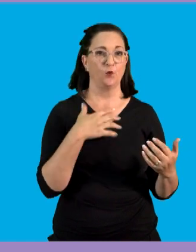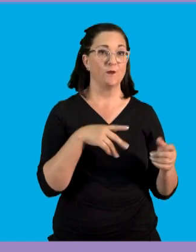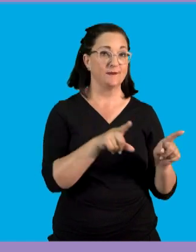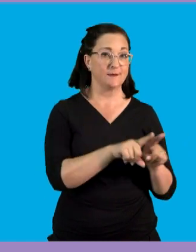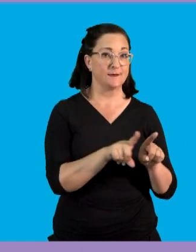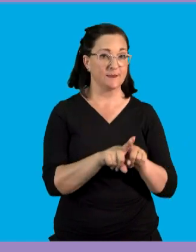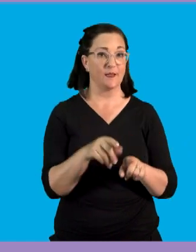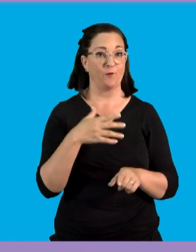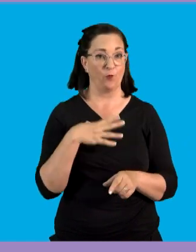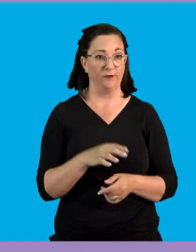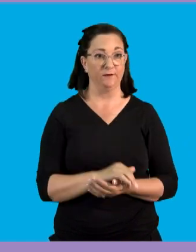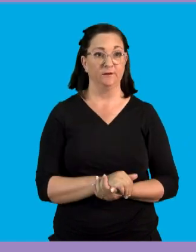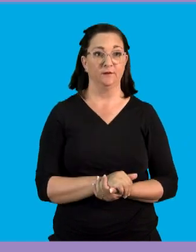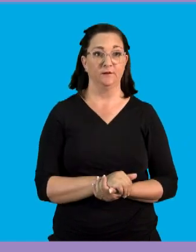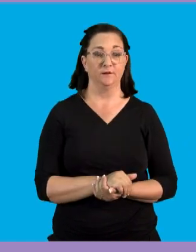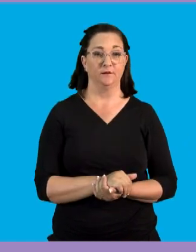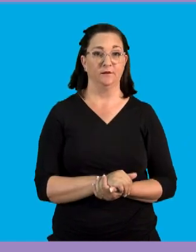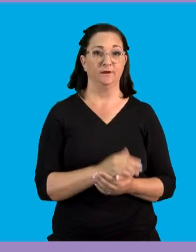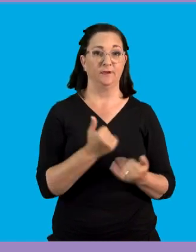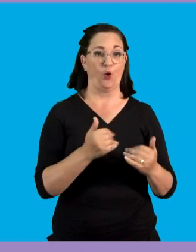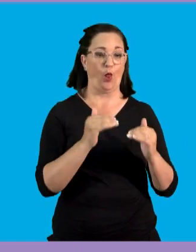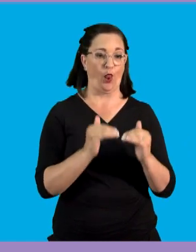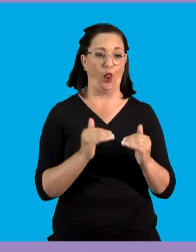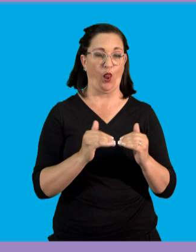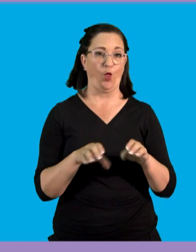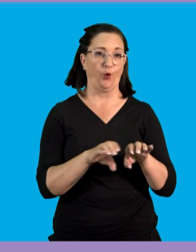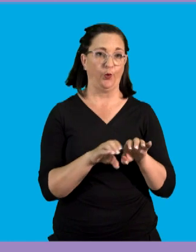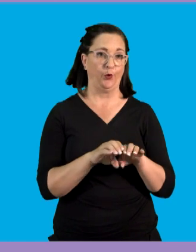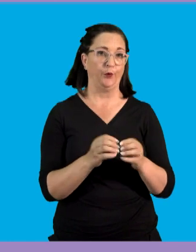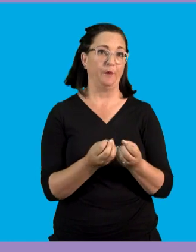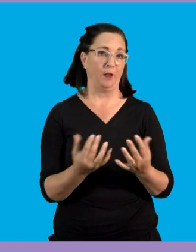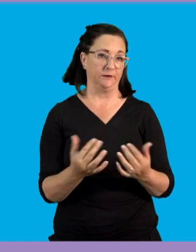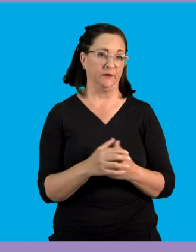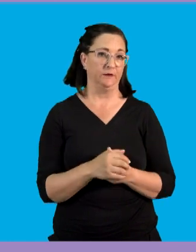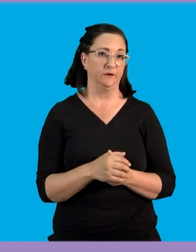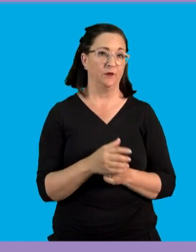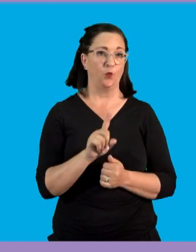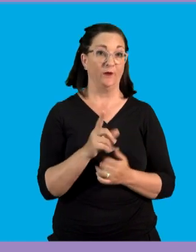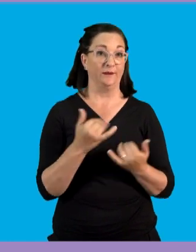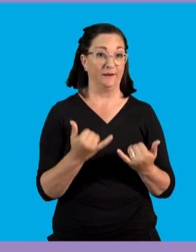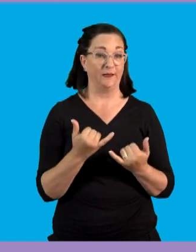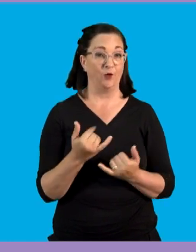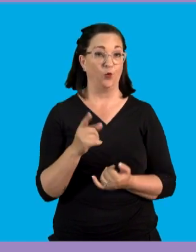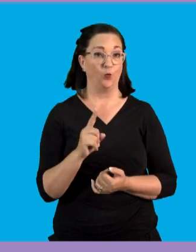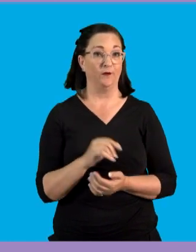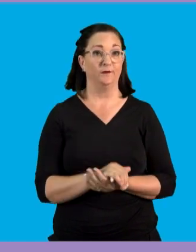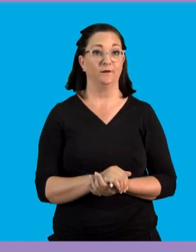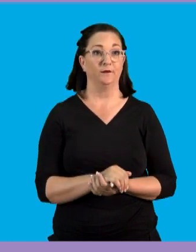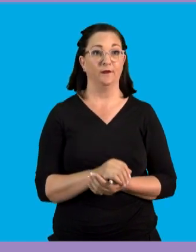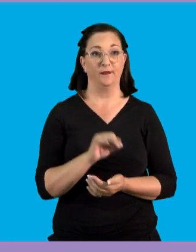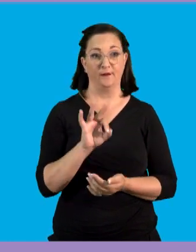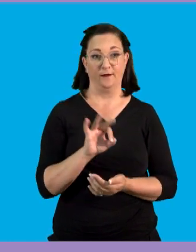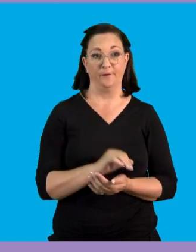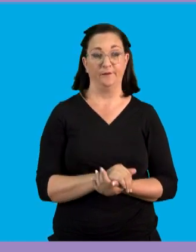same. So how am I going to get it to be the same? I am going to find the lowest common multiple. And in this